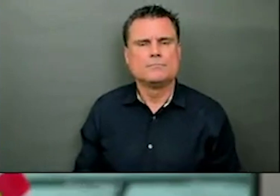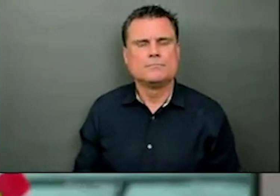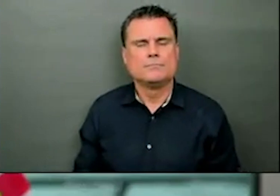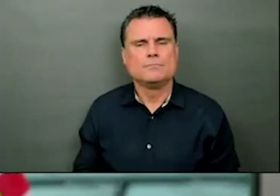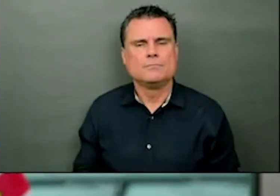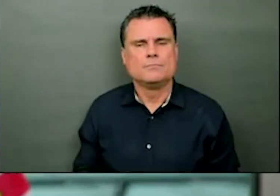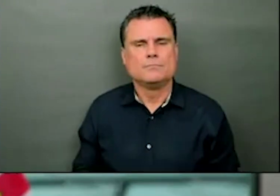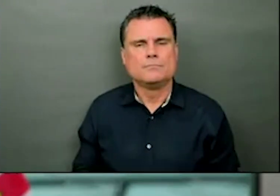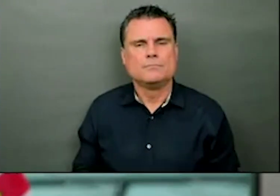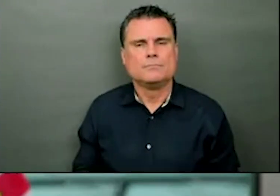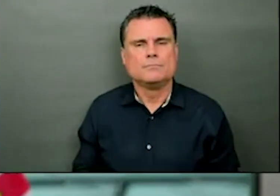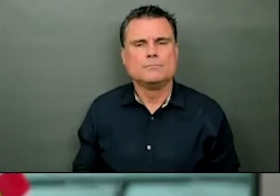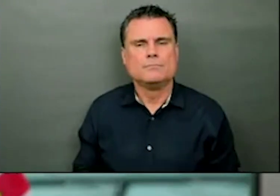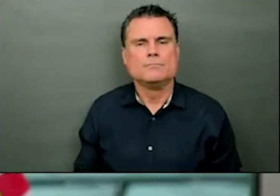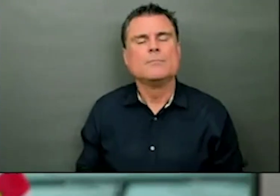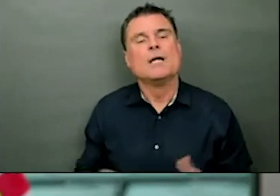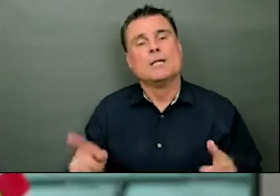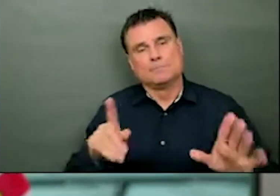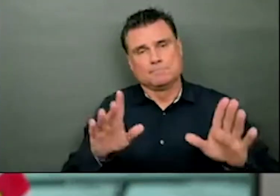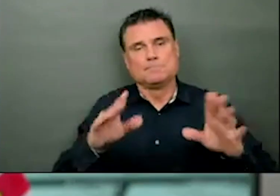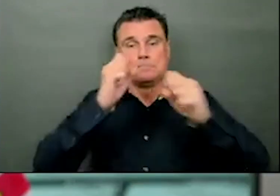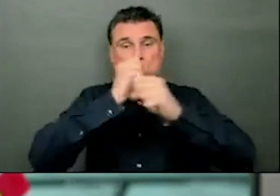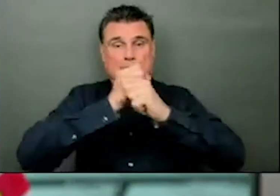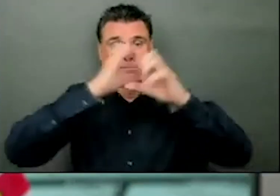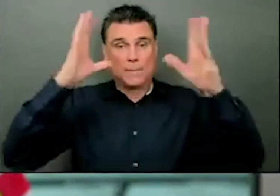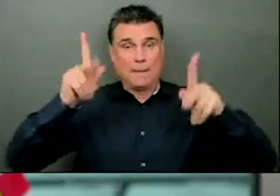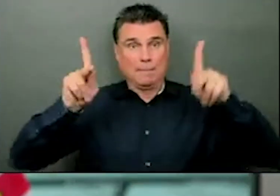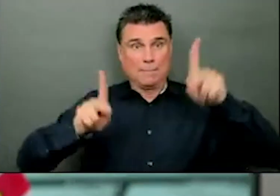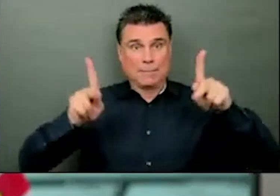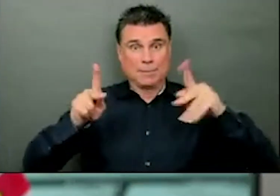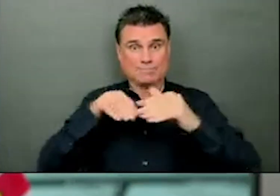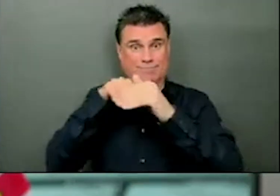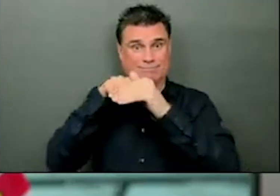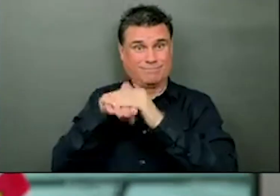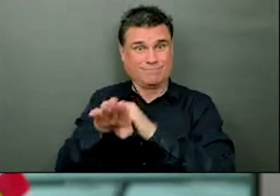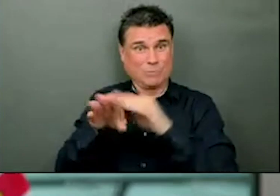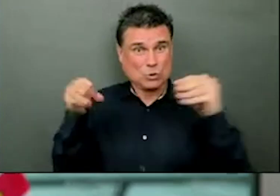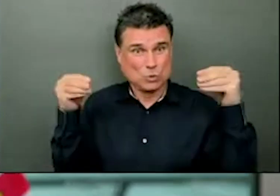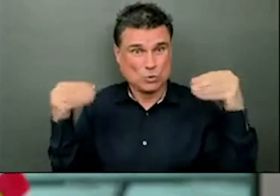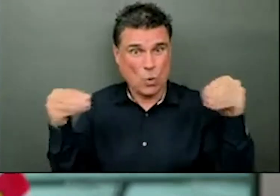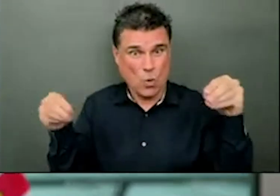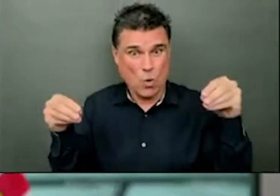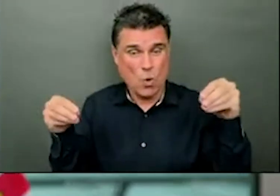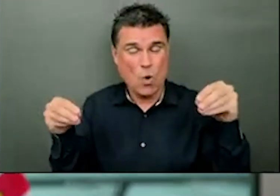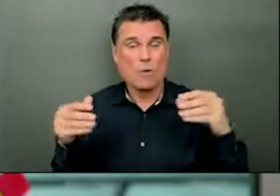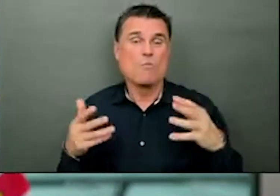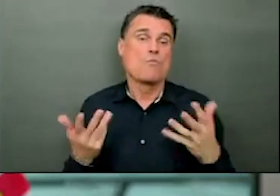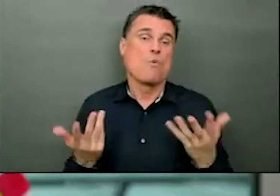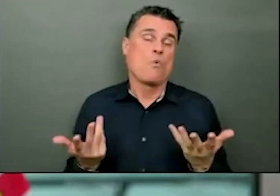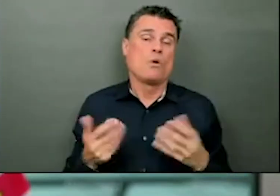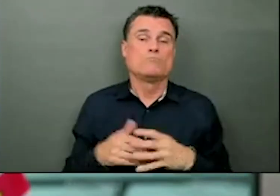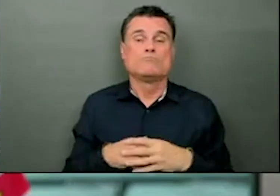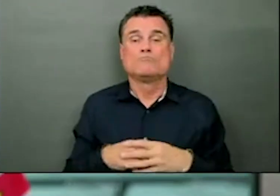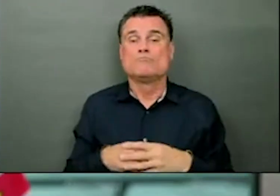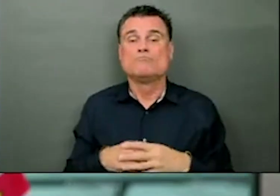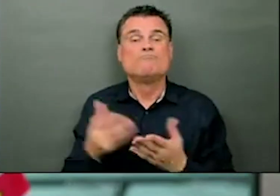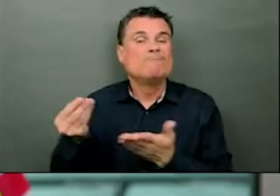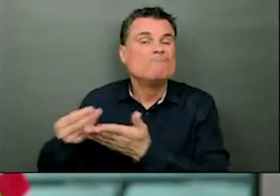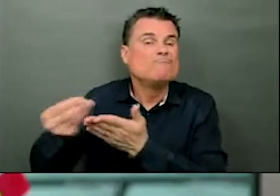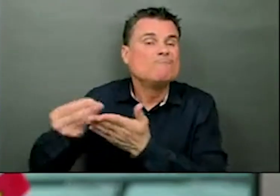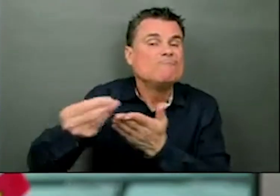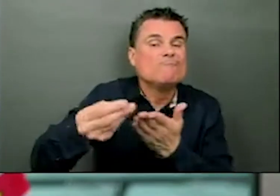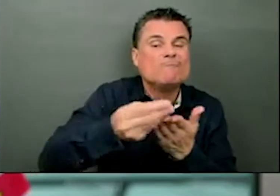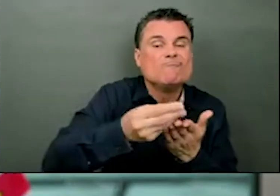transactional relationships we have if we're going to a store or even going to, an individual working out in a gym, an individual going